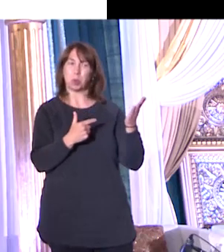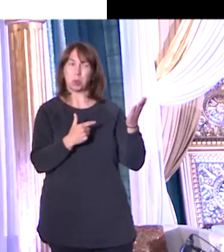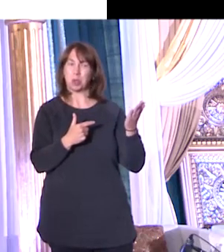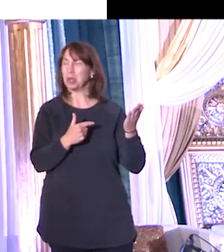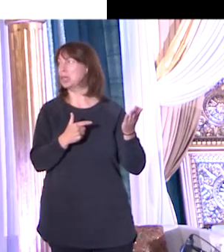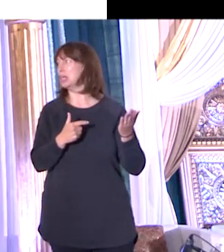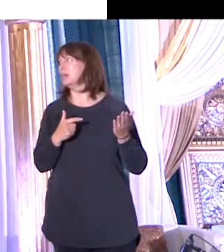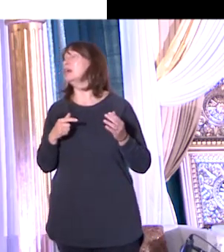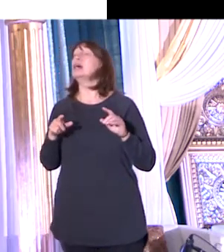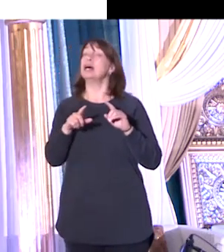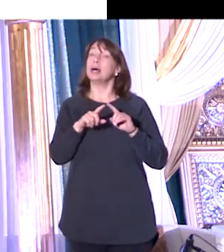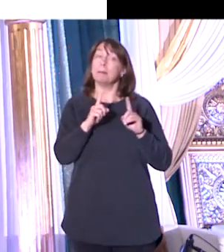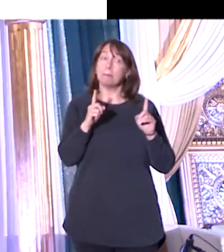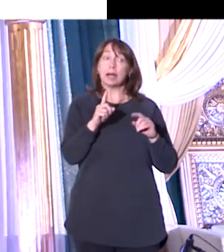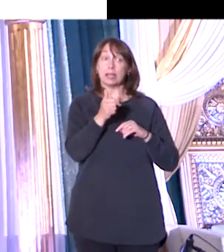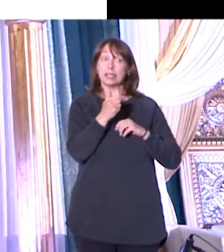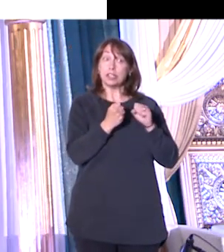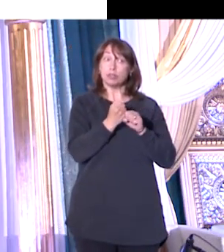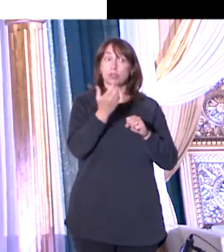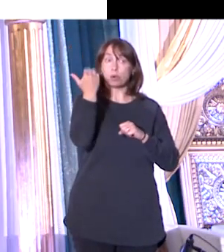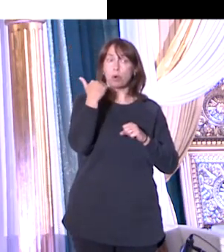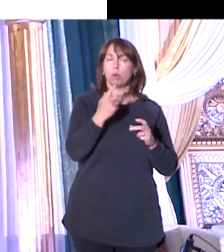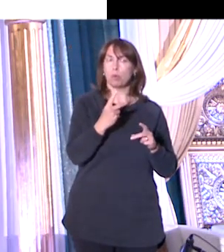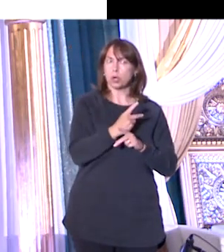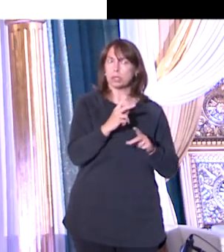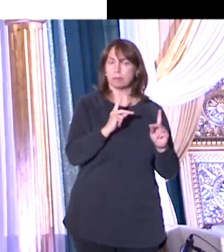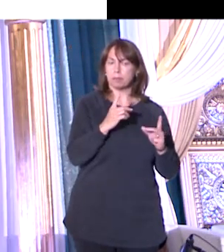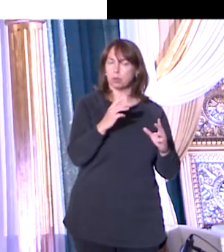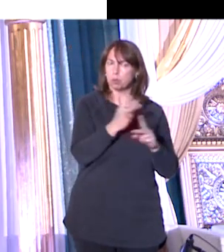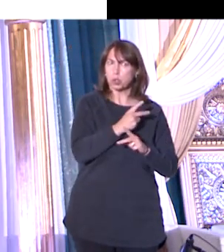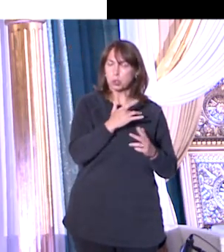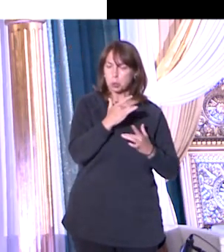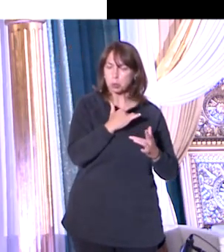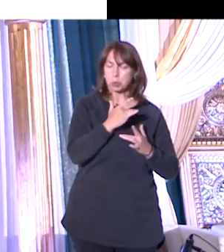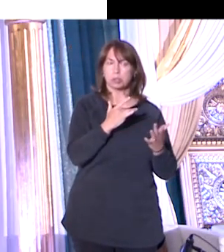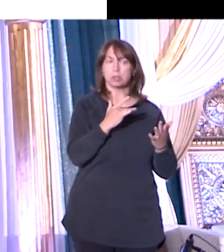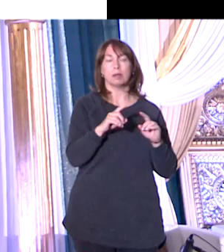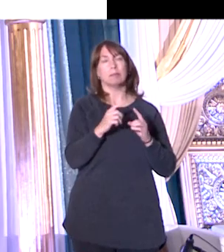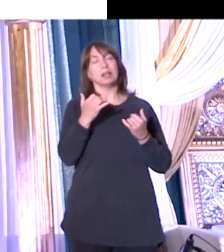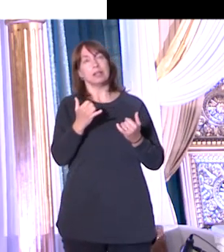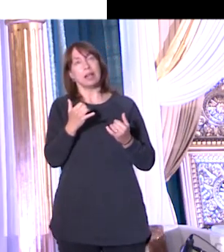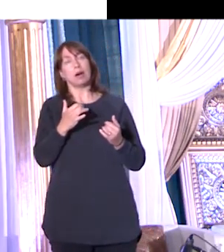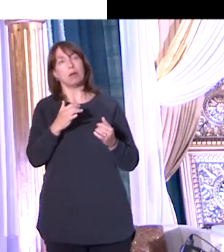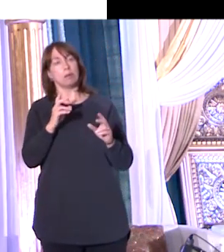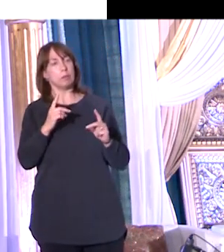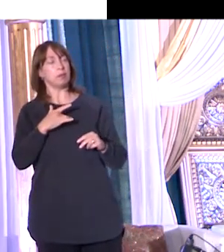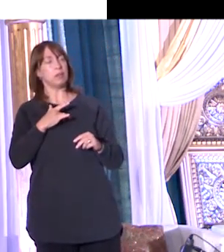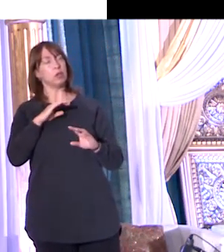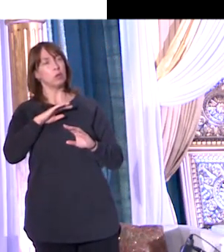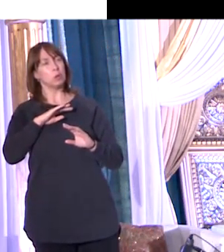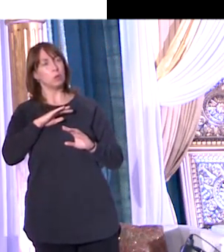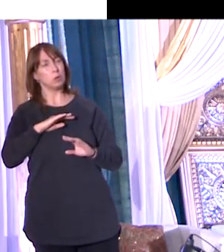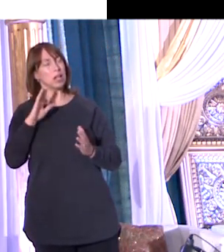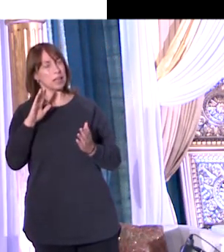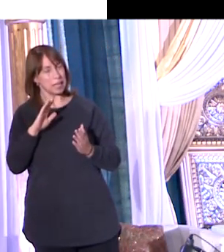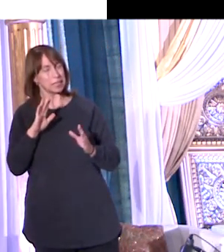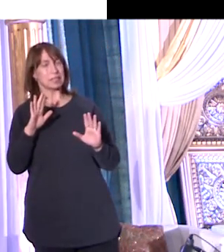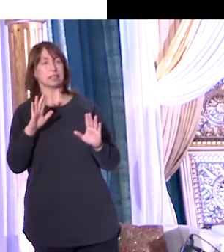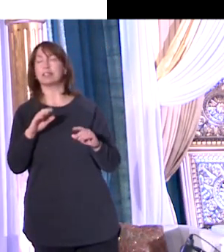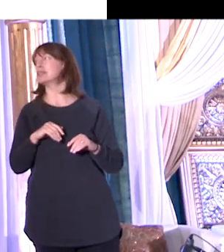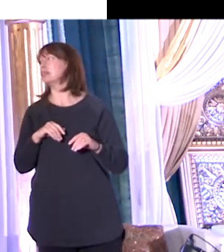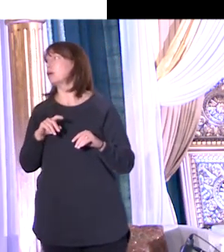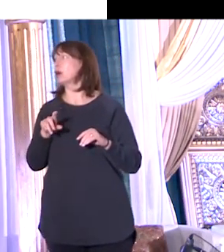less than it was 10 years ago. But these are all issues of some concern. Of somewhat less concern is the